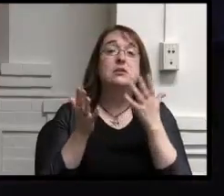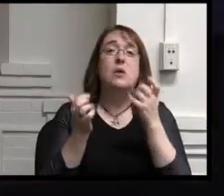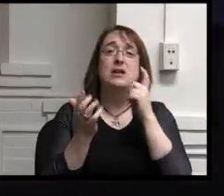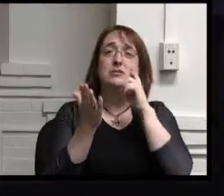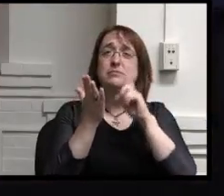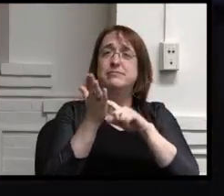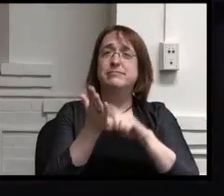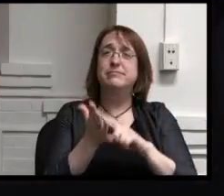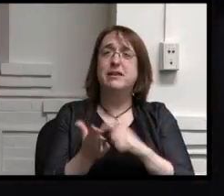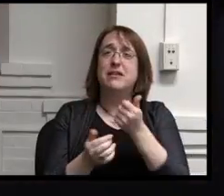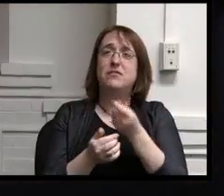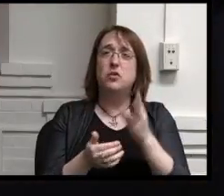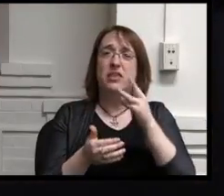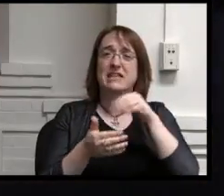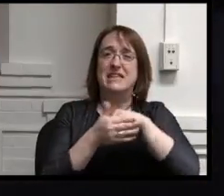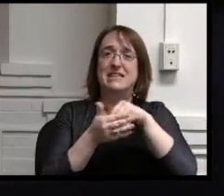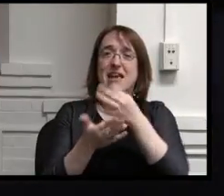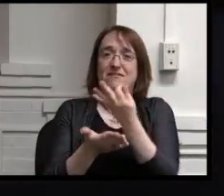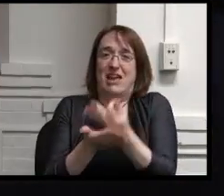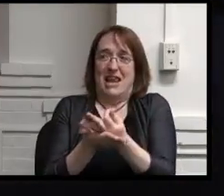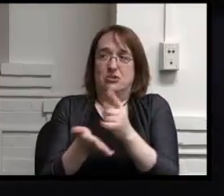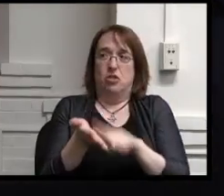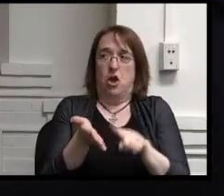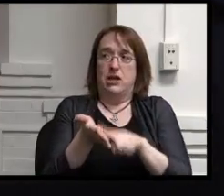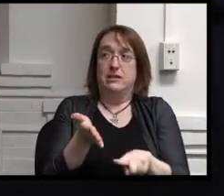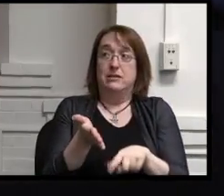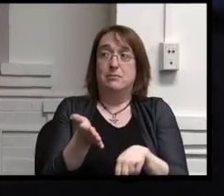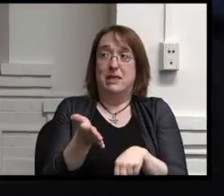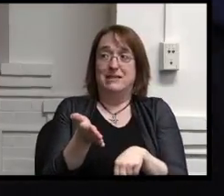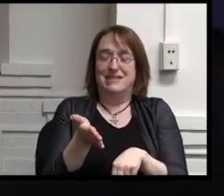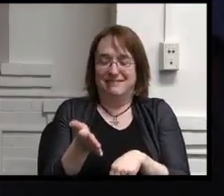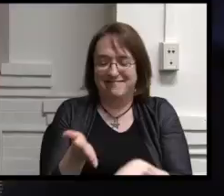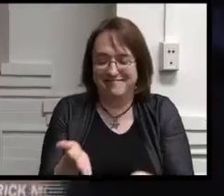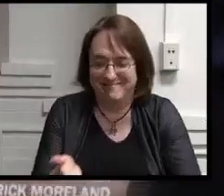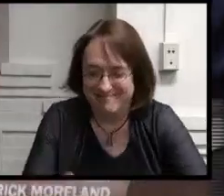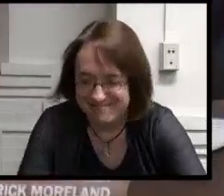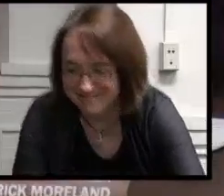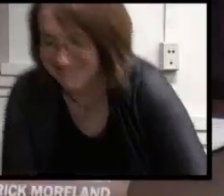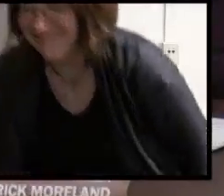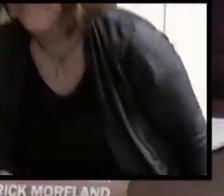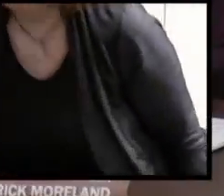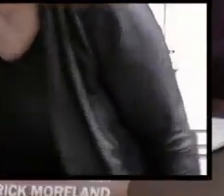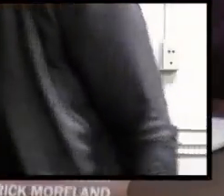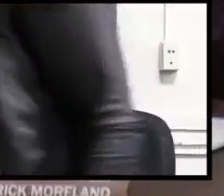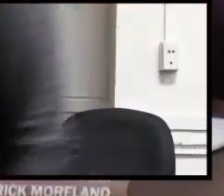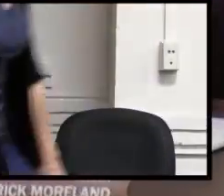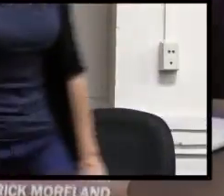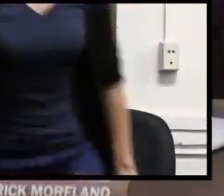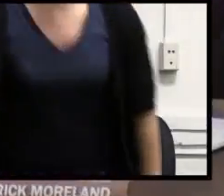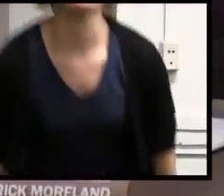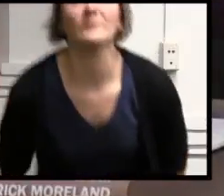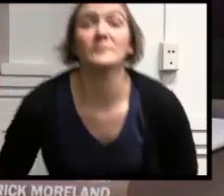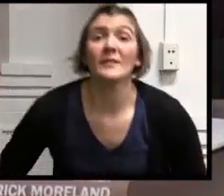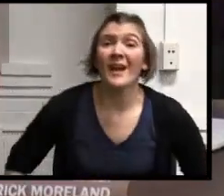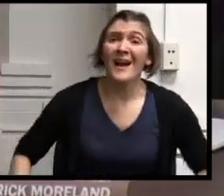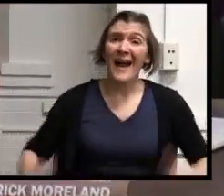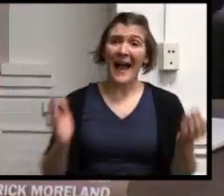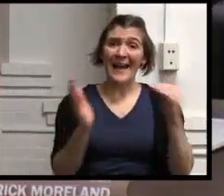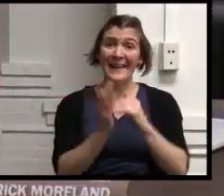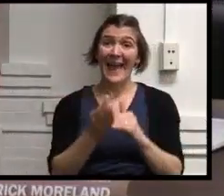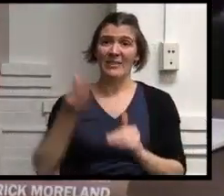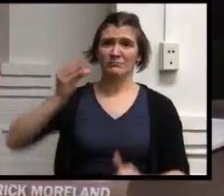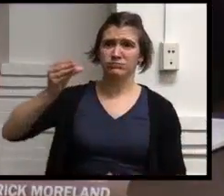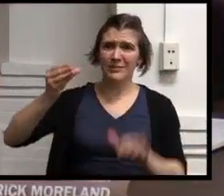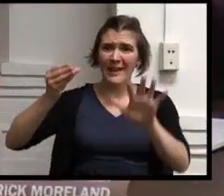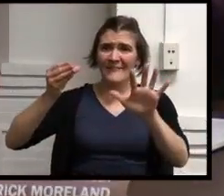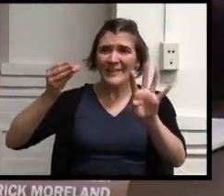the financial audit for you, and just to. But there's, like I said, there's 54 pages. So if you have any other